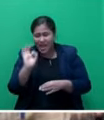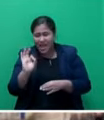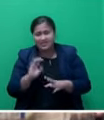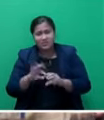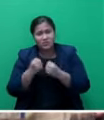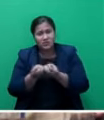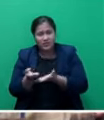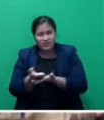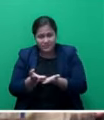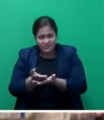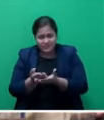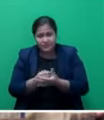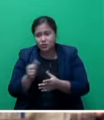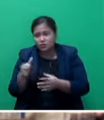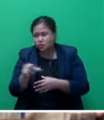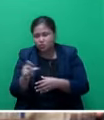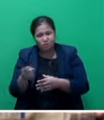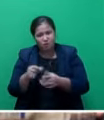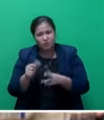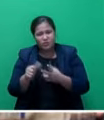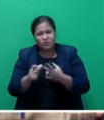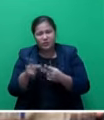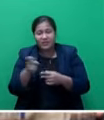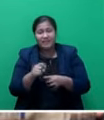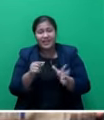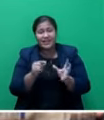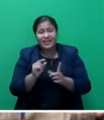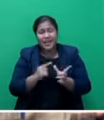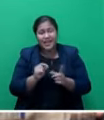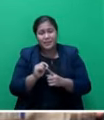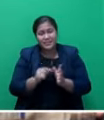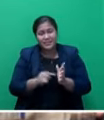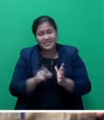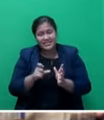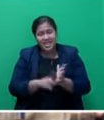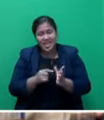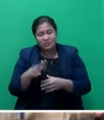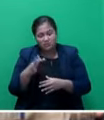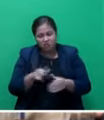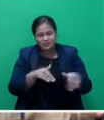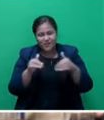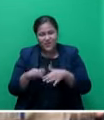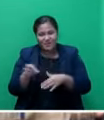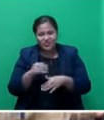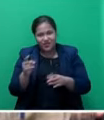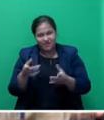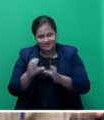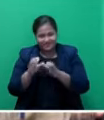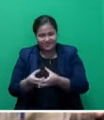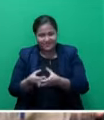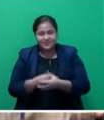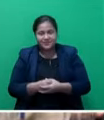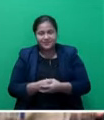Chair to also invite clients of the FPTCL to have their say on the performance of the corporation. The